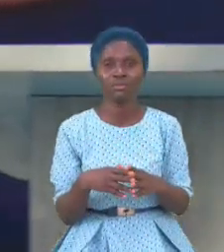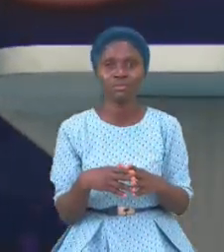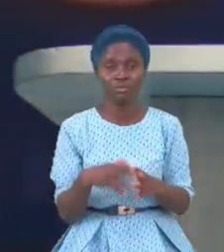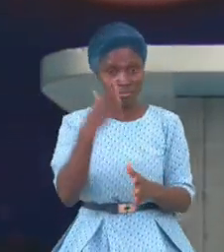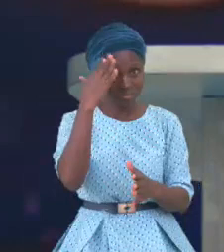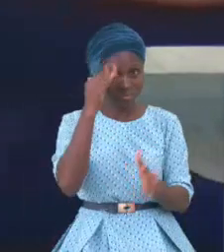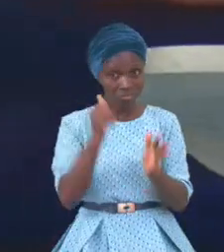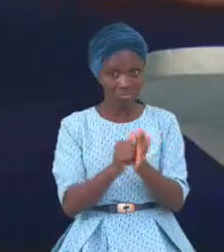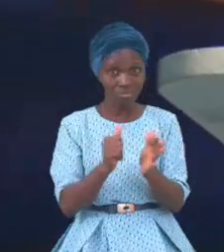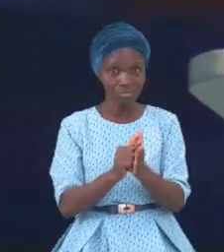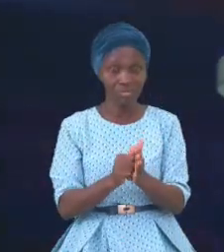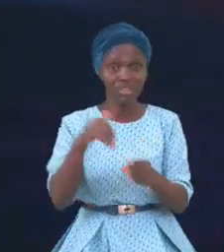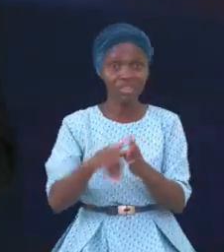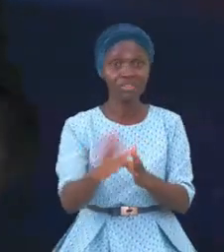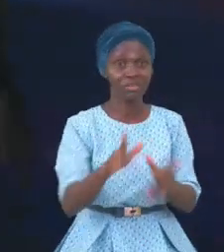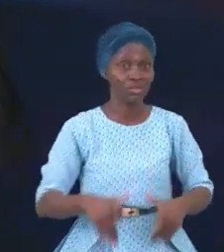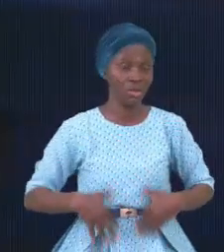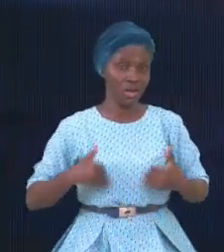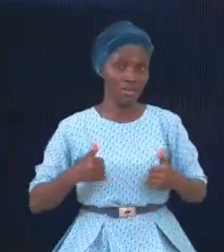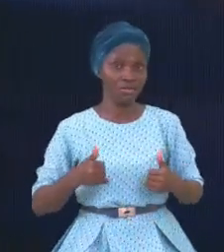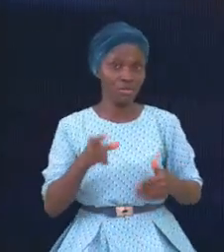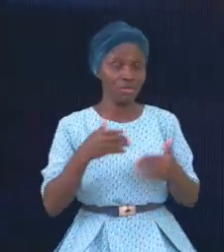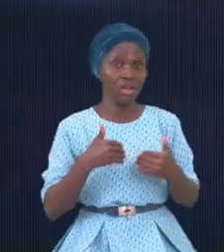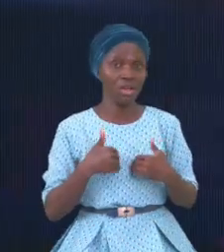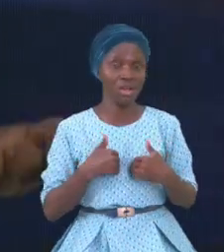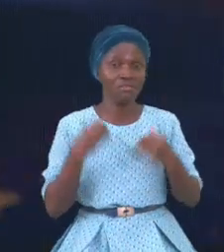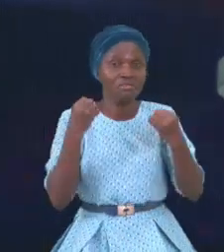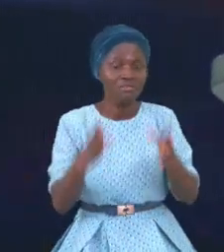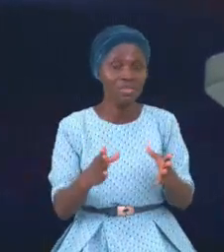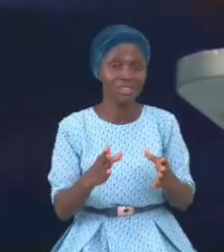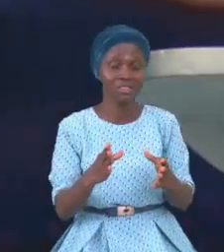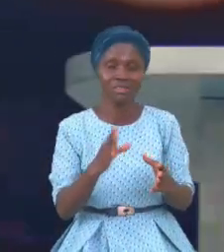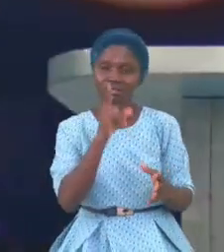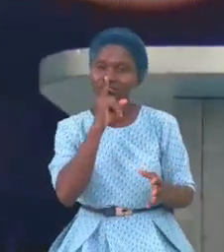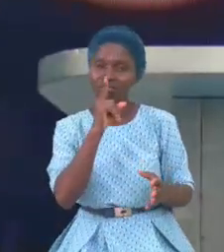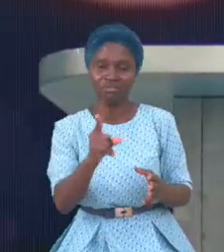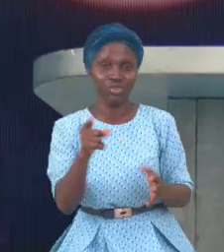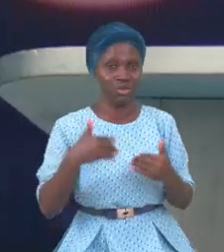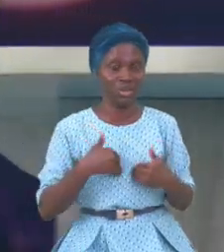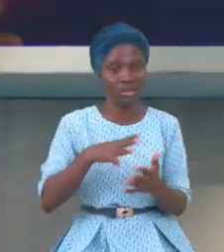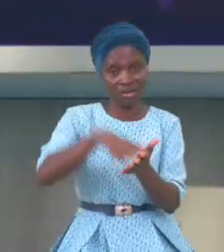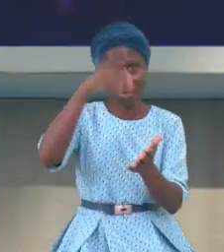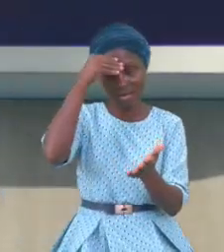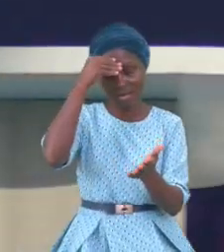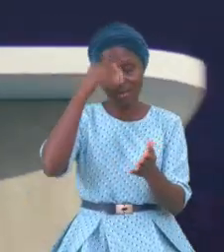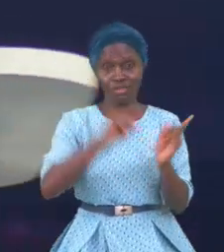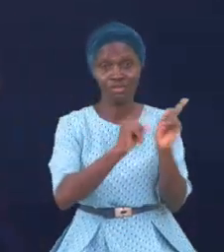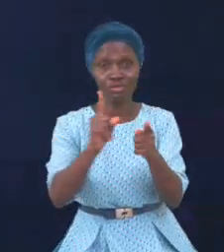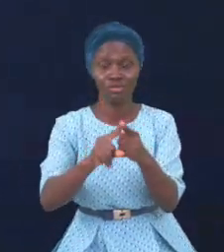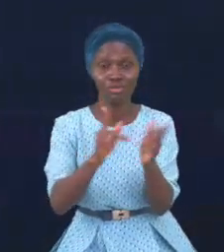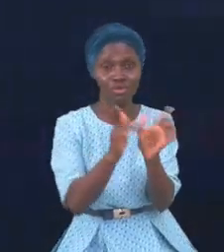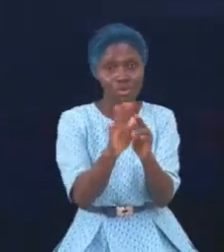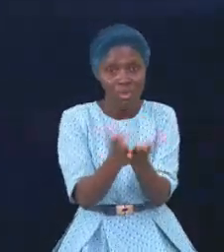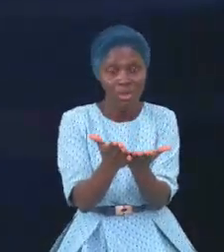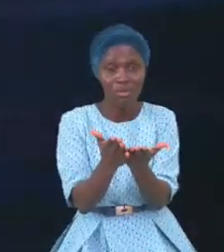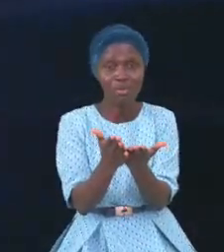of conviction. You've read the Bible. You've gone to Bible school. You've gone to college. And you know that this is what you do. And